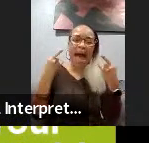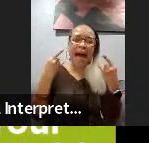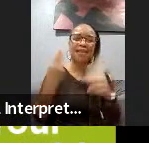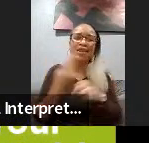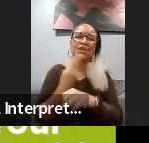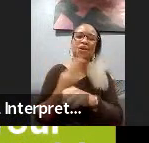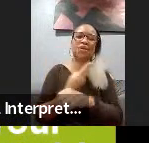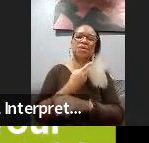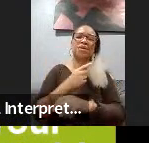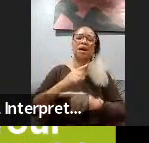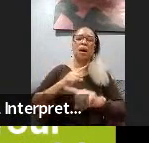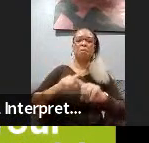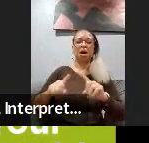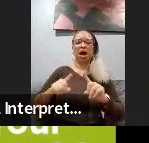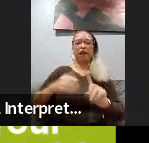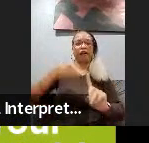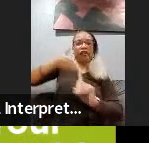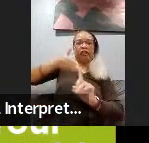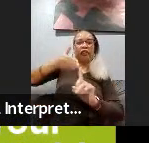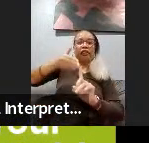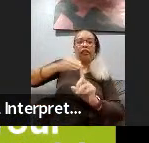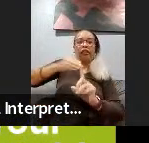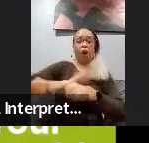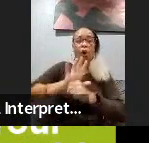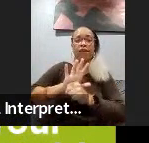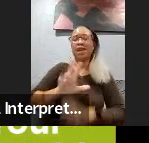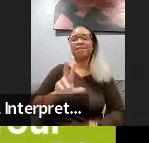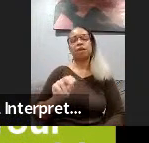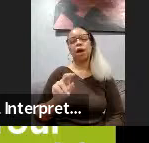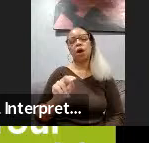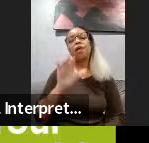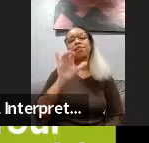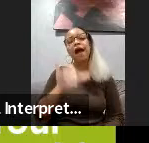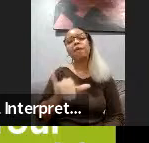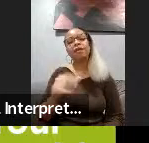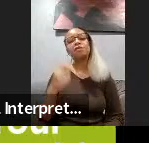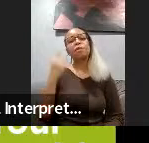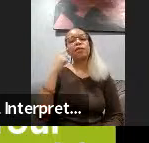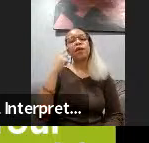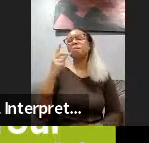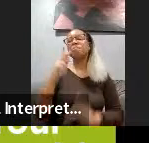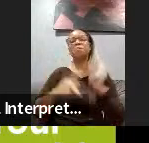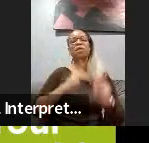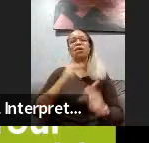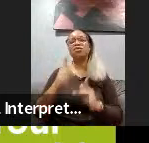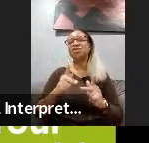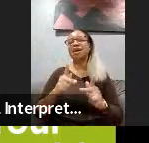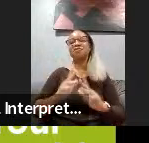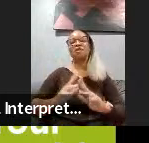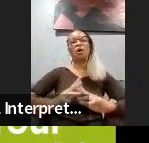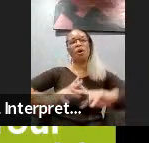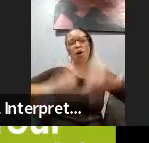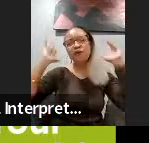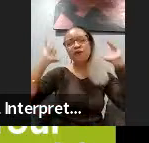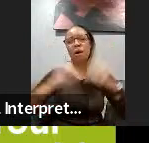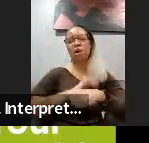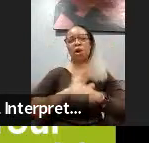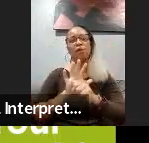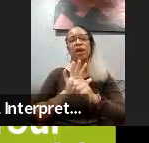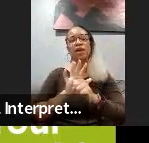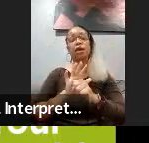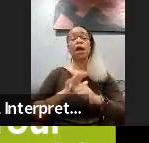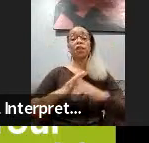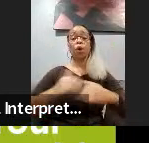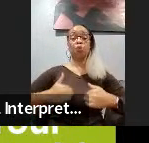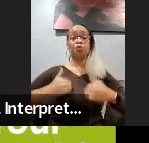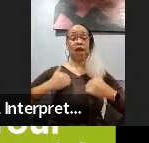specific reference to COVID. And that was one of the considerations. We know folks are burnt out on COVID. There is an emphasis on respiratory